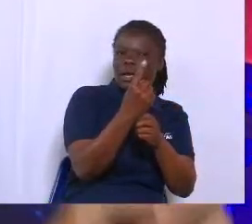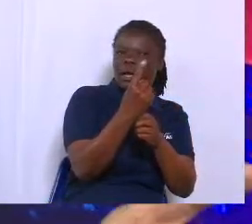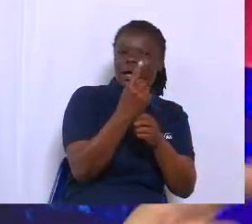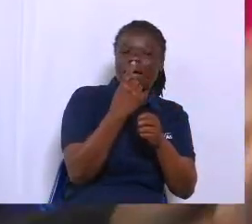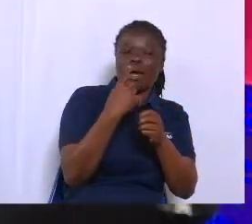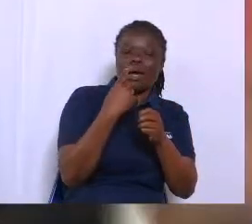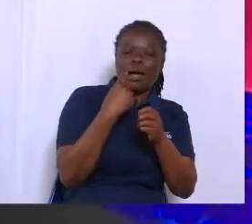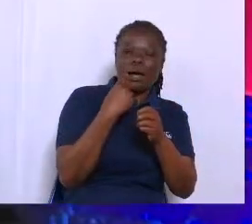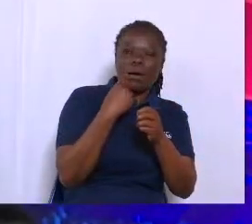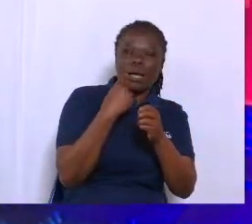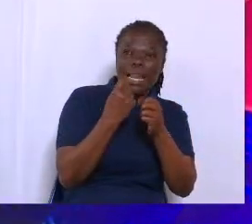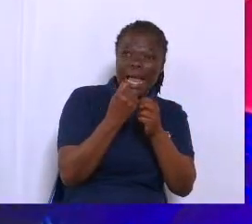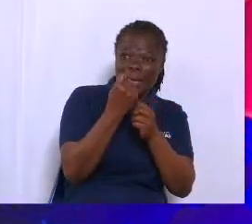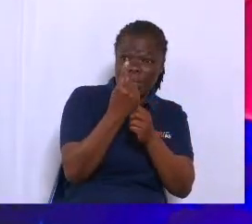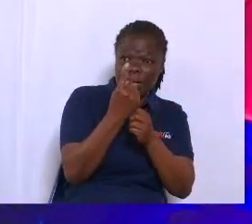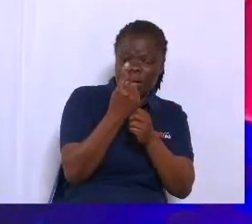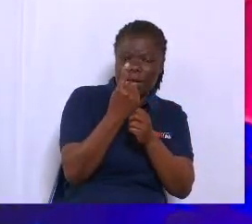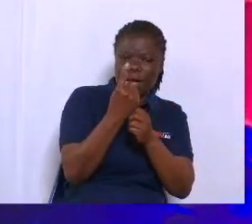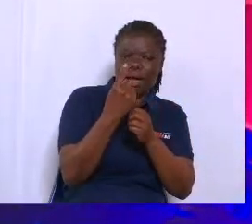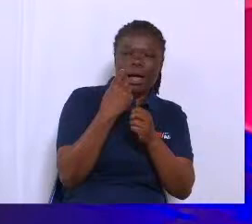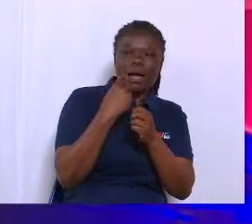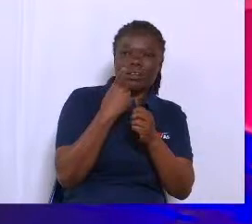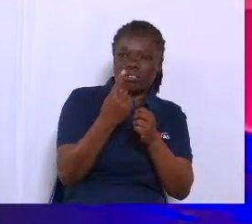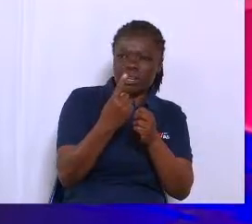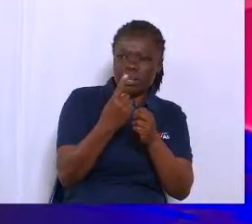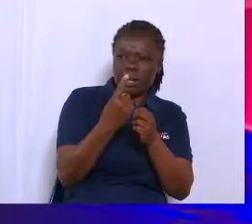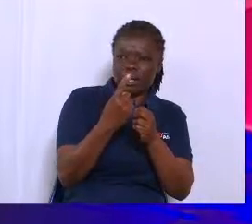1,198 people were killed instantly.